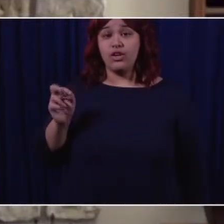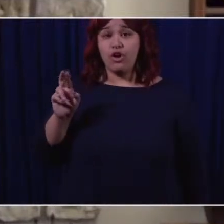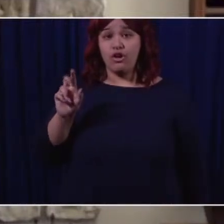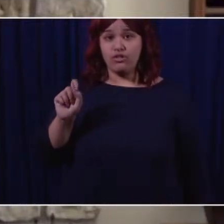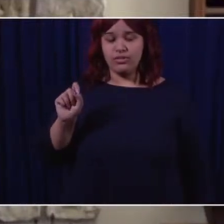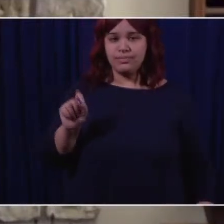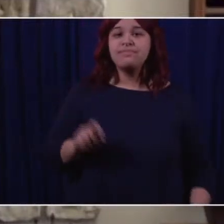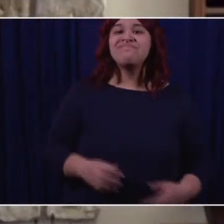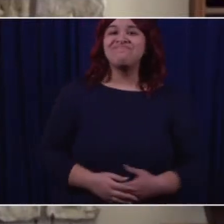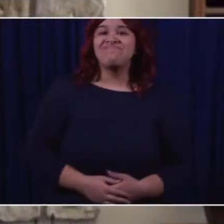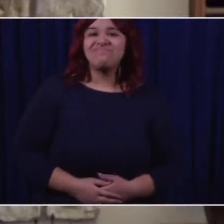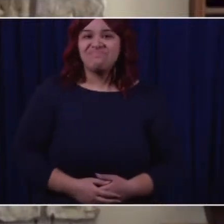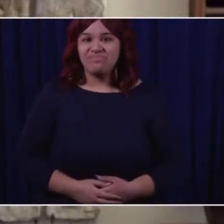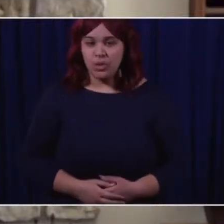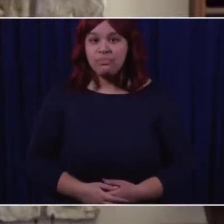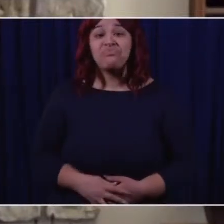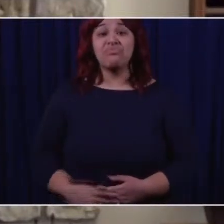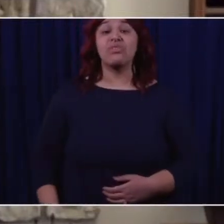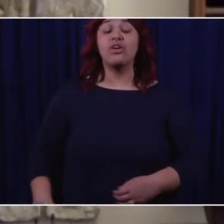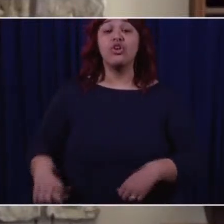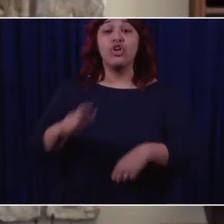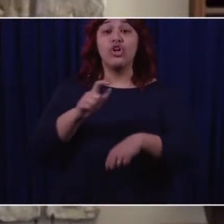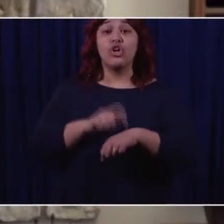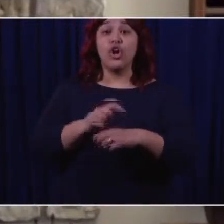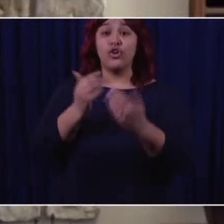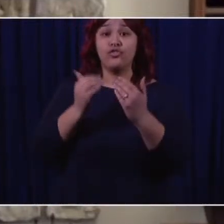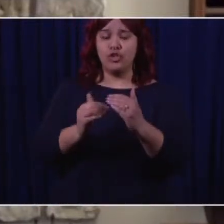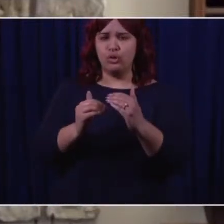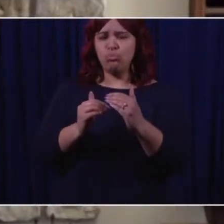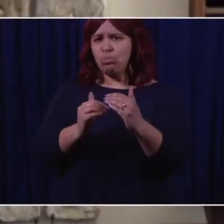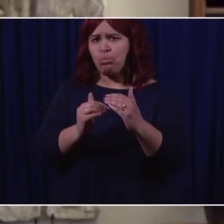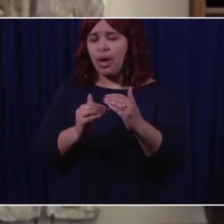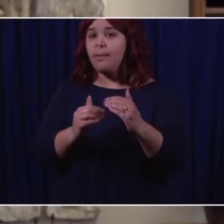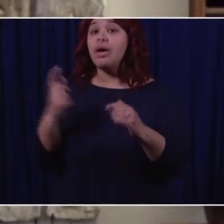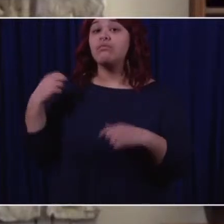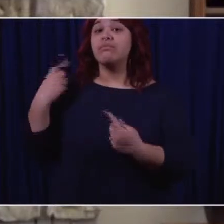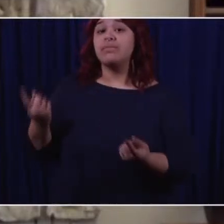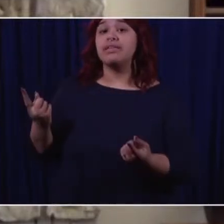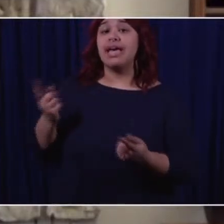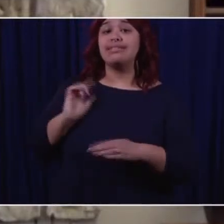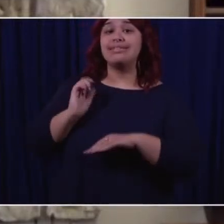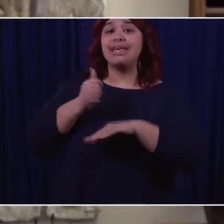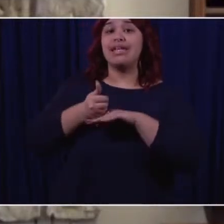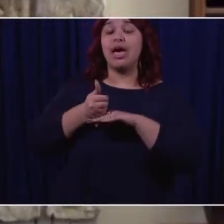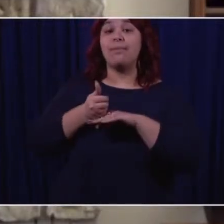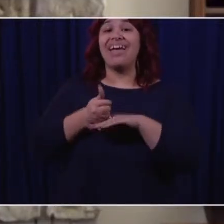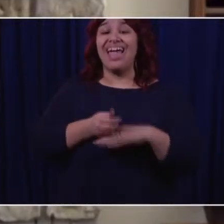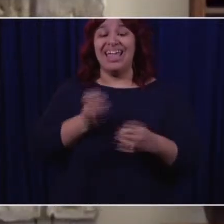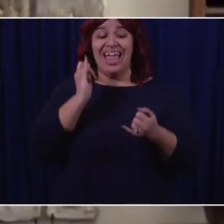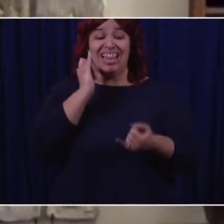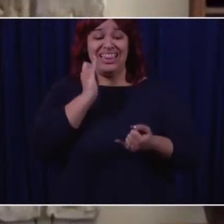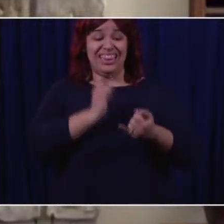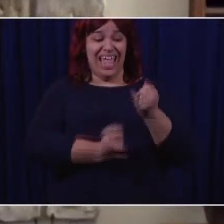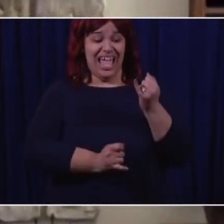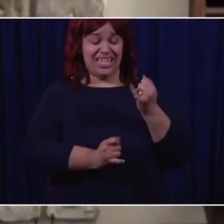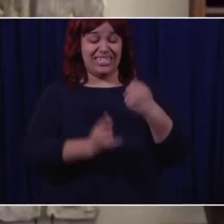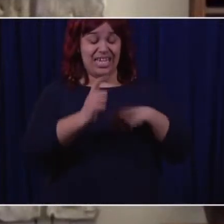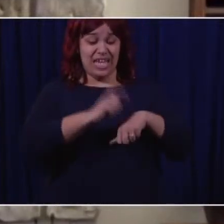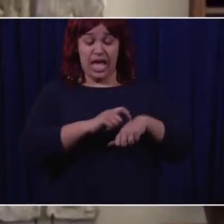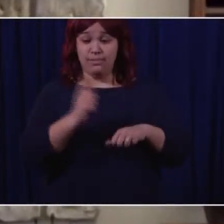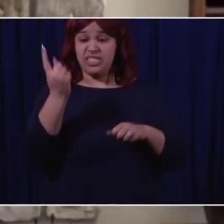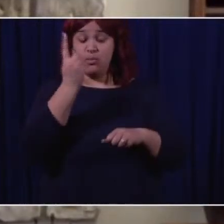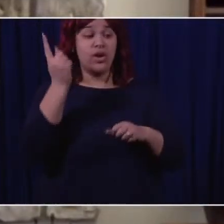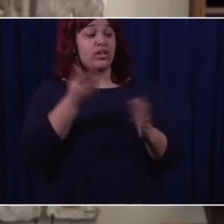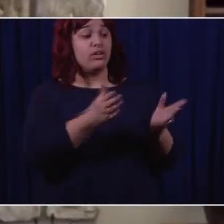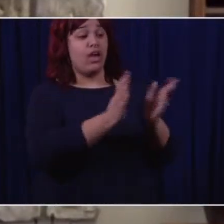there was a 10 p.m. last call order. I was wondering, now that the curfew has been lifted, if there were any discussions or plans to bring the last call